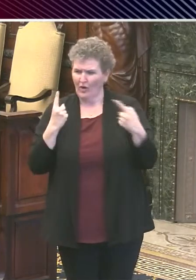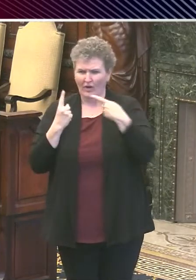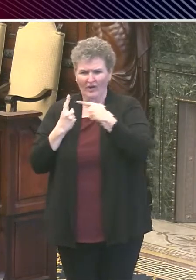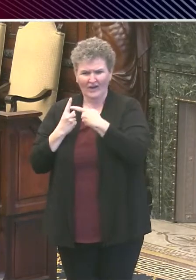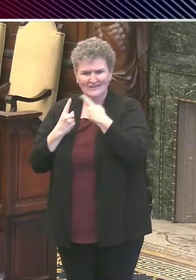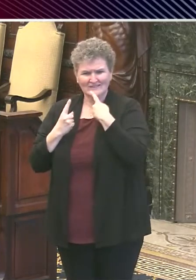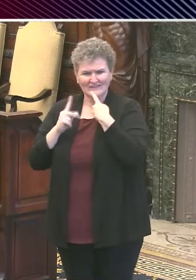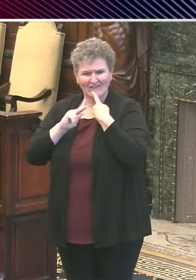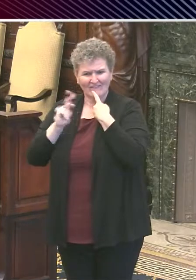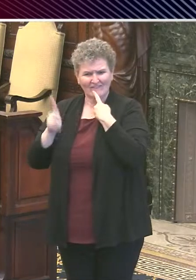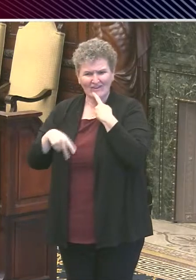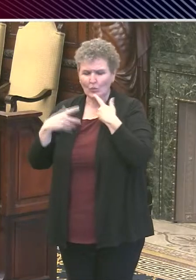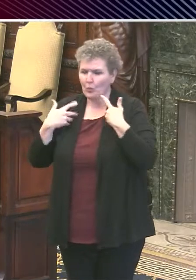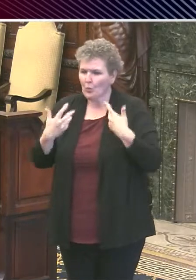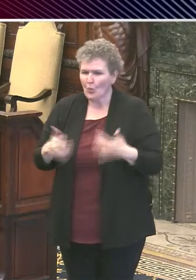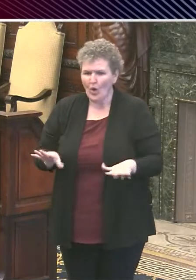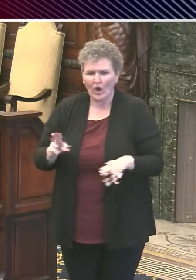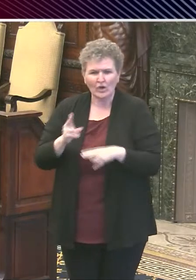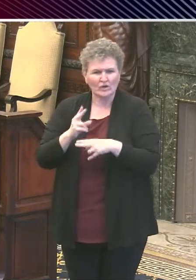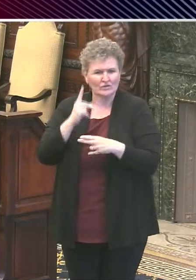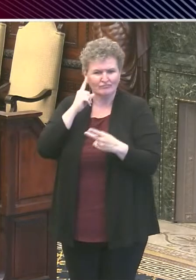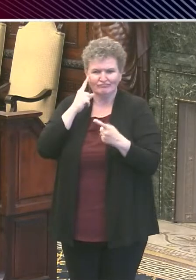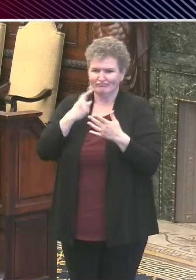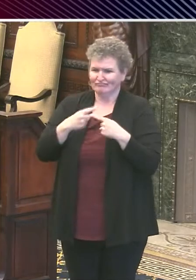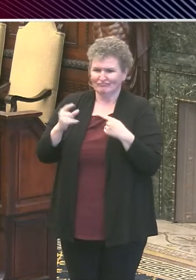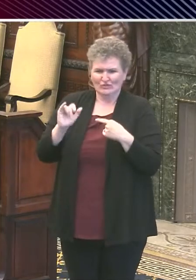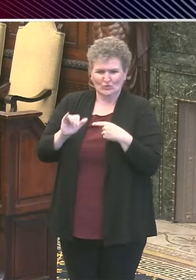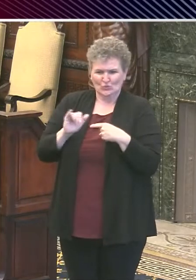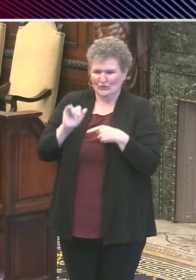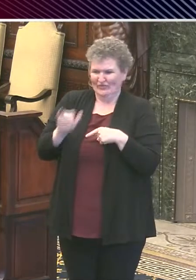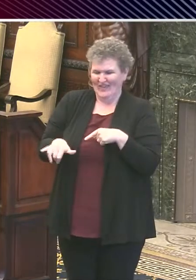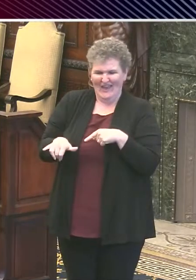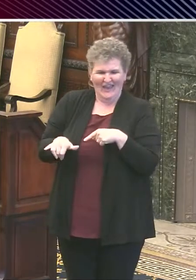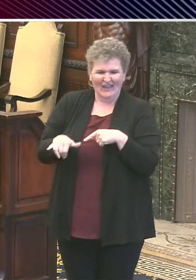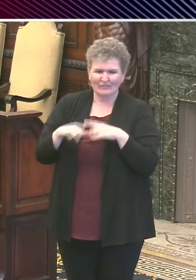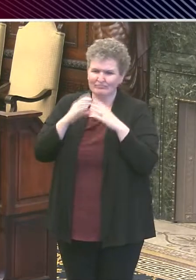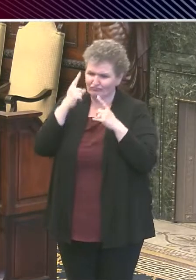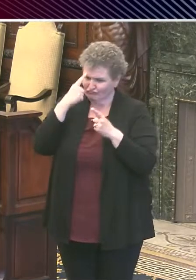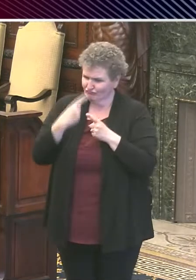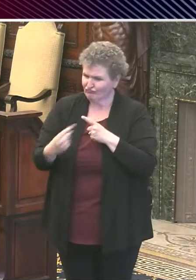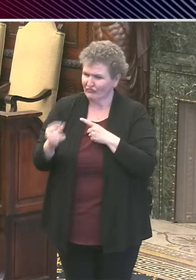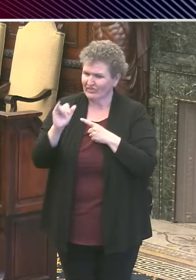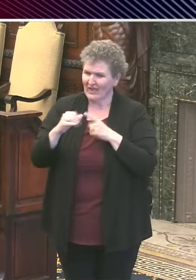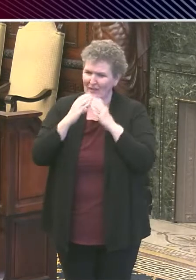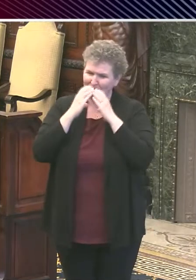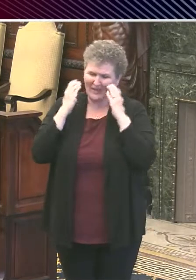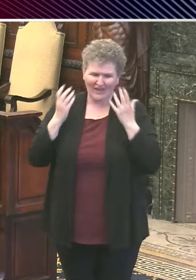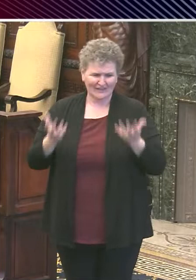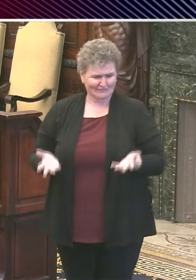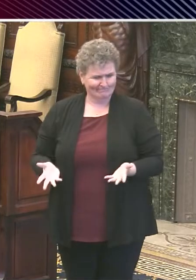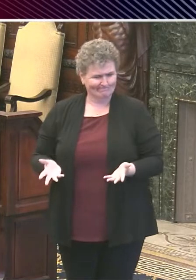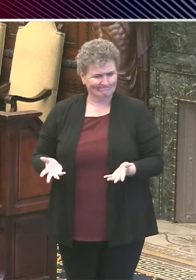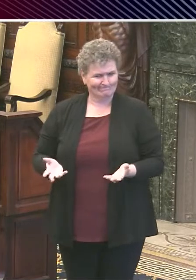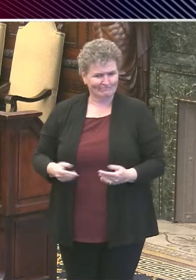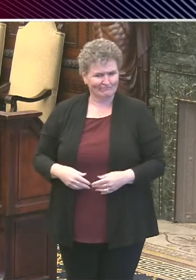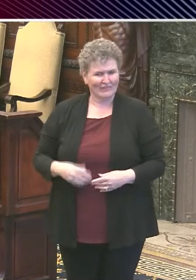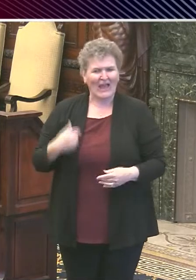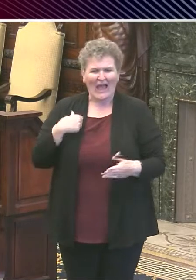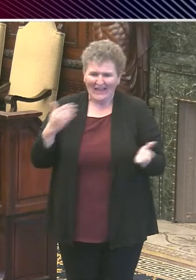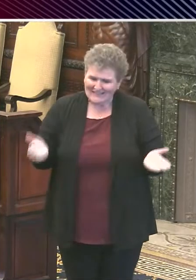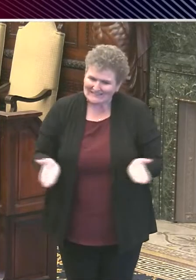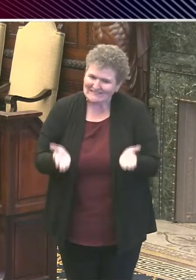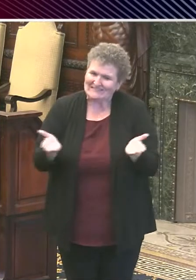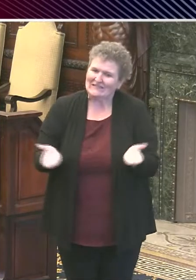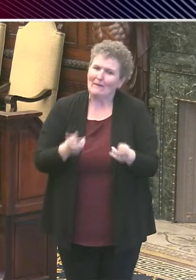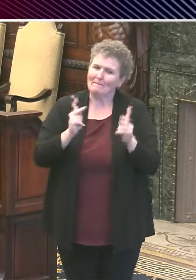repeat that. 1 out of 4 residents is either uncertain or opposed to using masks. I urge these folks to get with the program and wear a